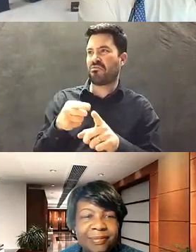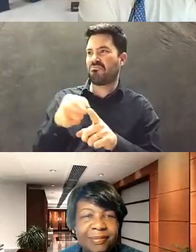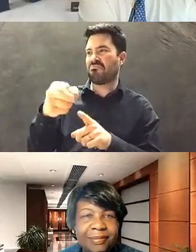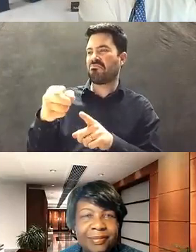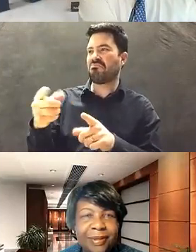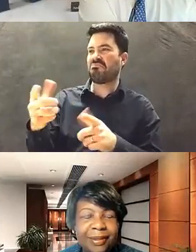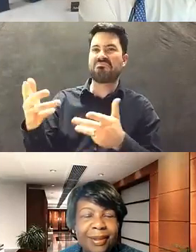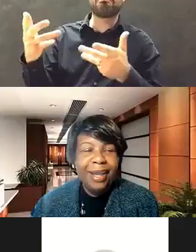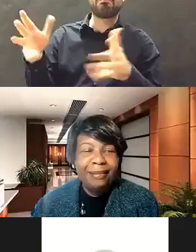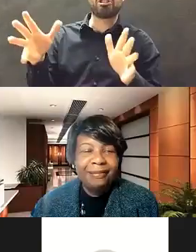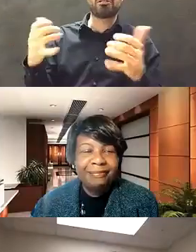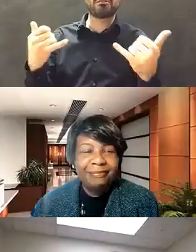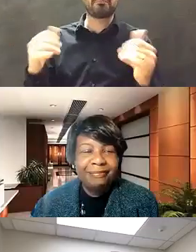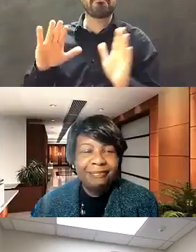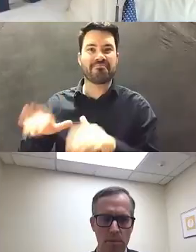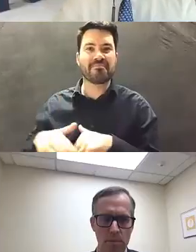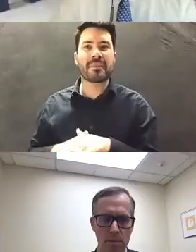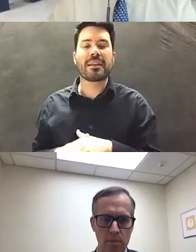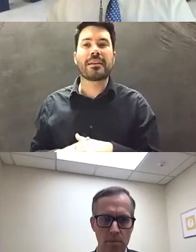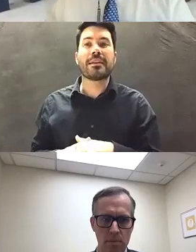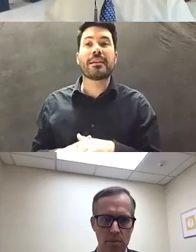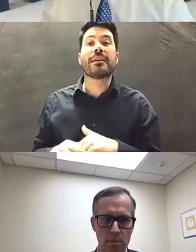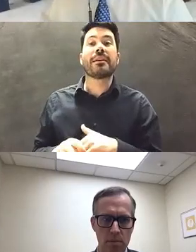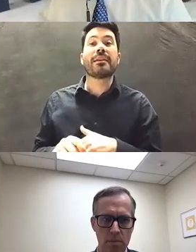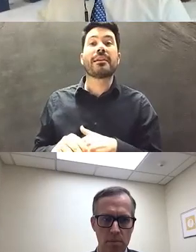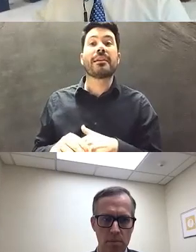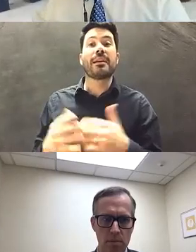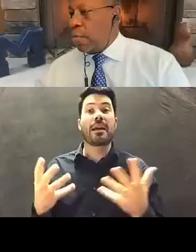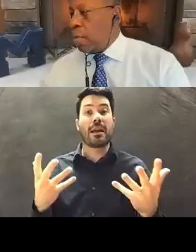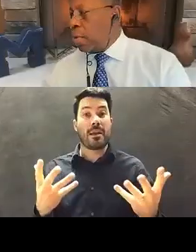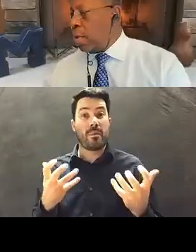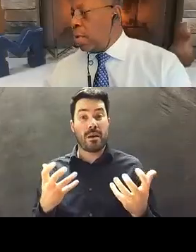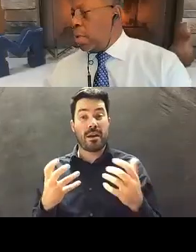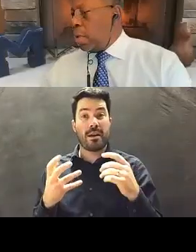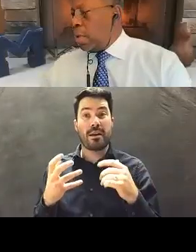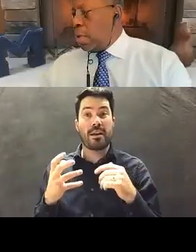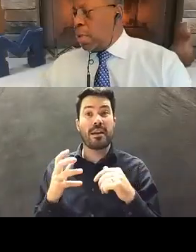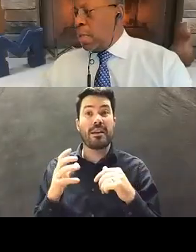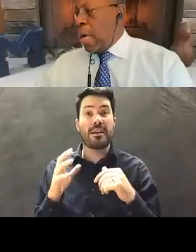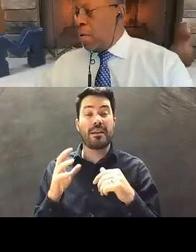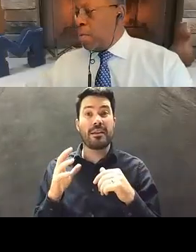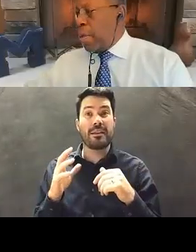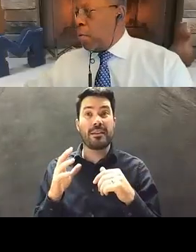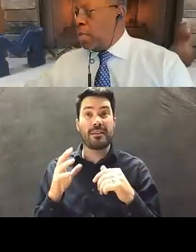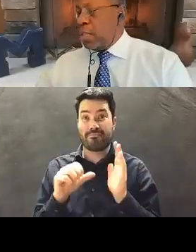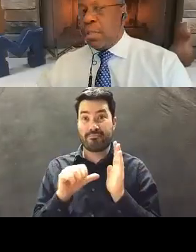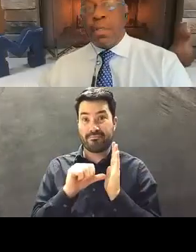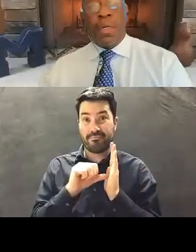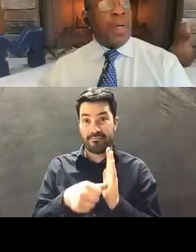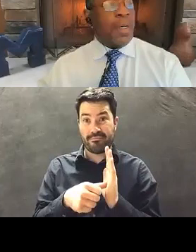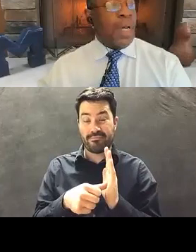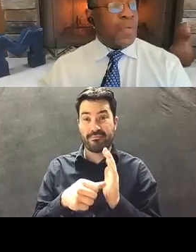now. I do want to make a point that for the Outlook